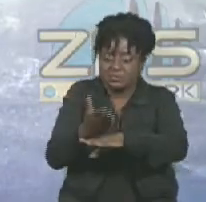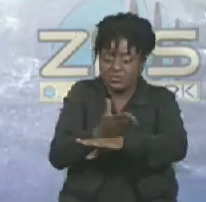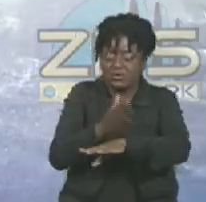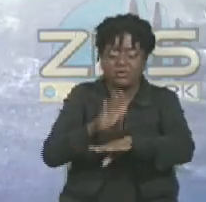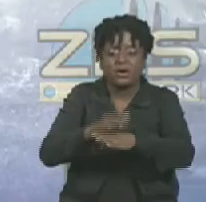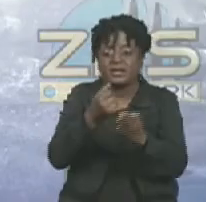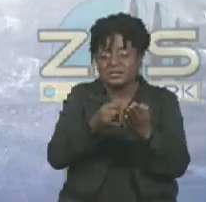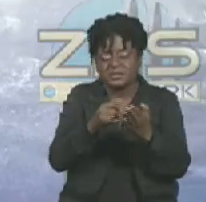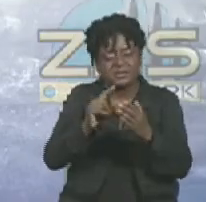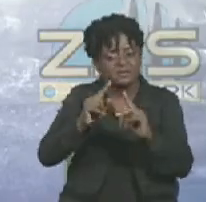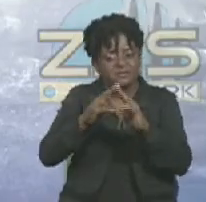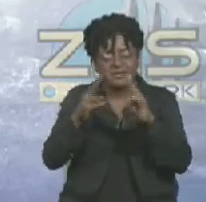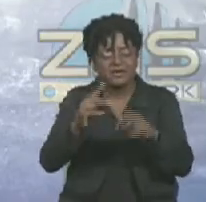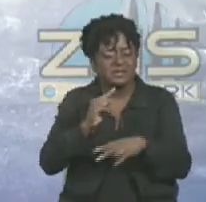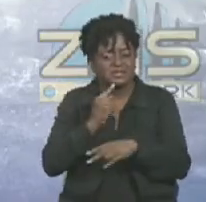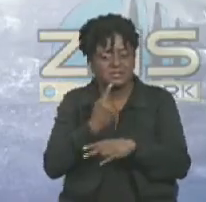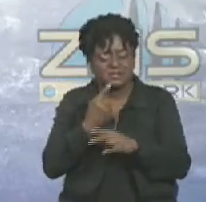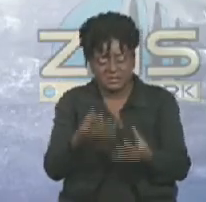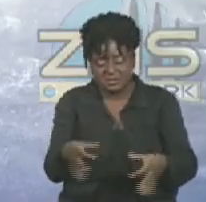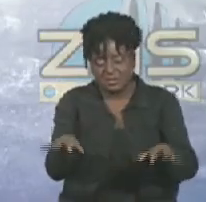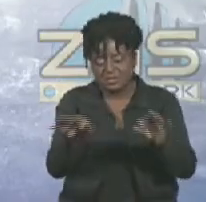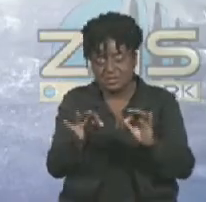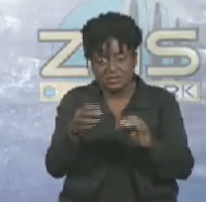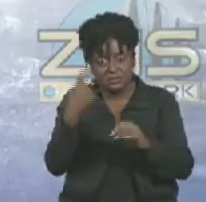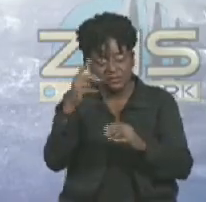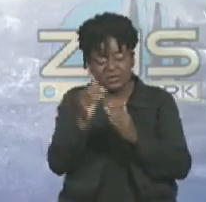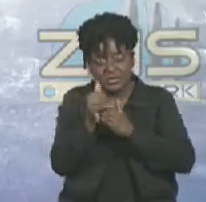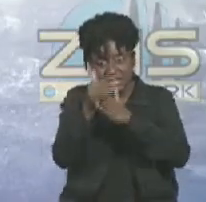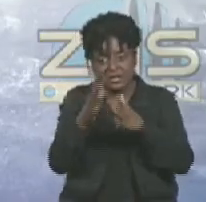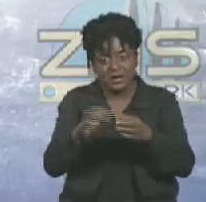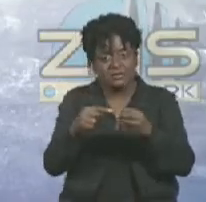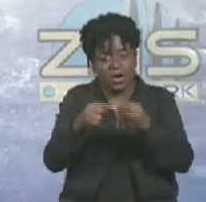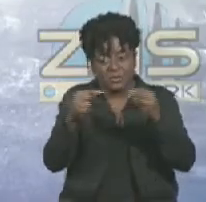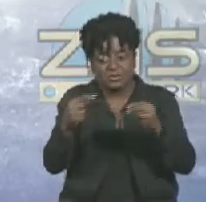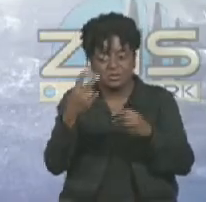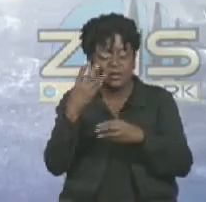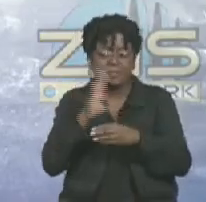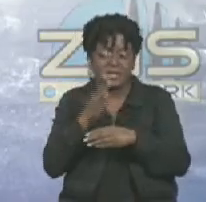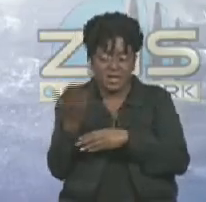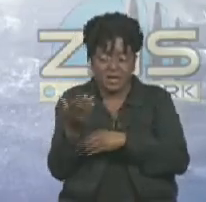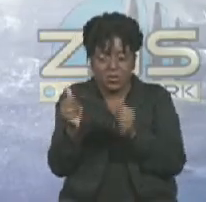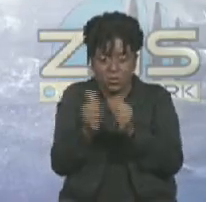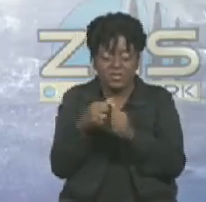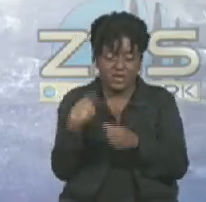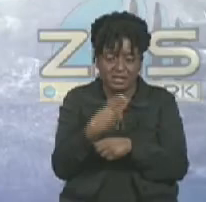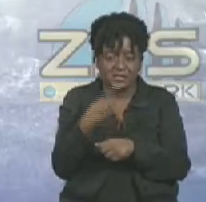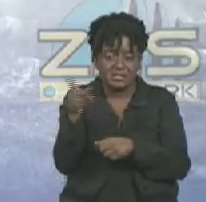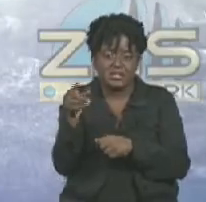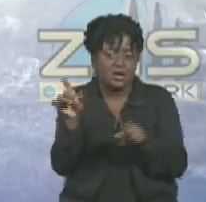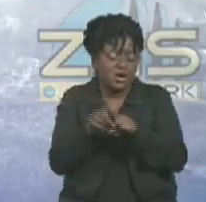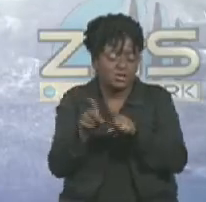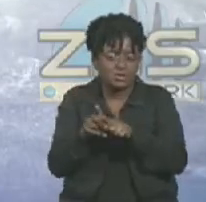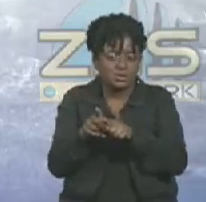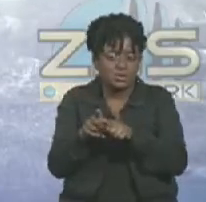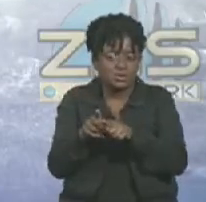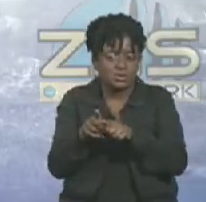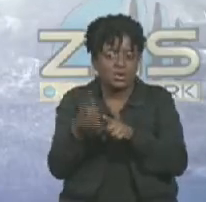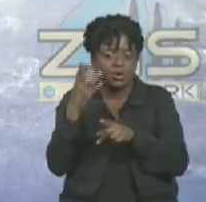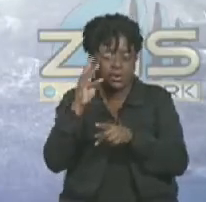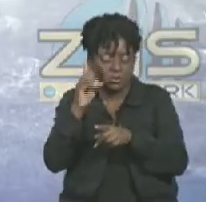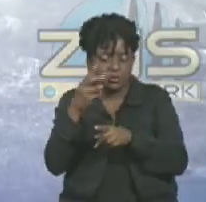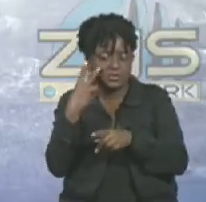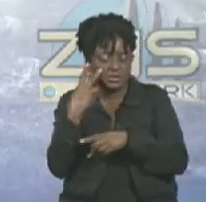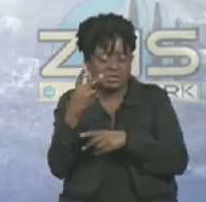serious. And it was essential for the leader of the opposition to be here with us, because he also would have noted the